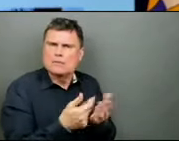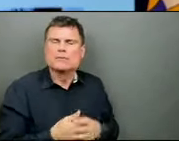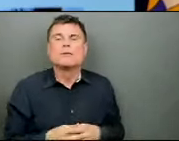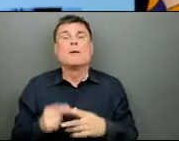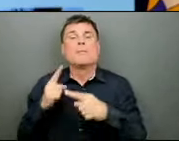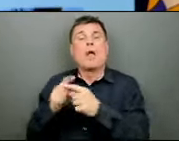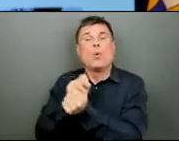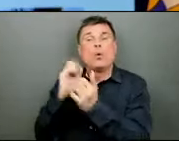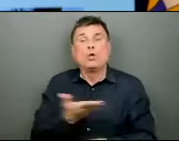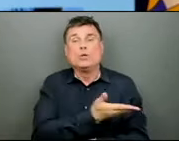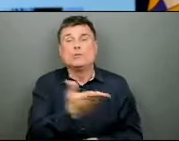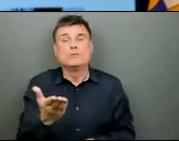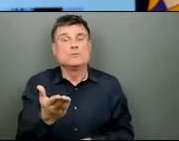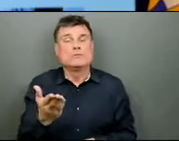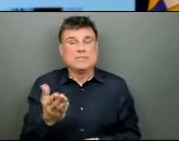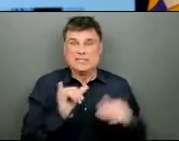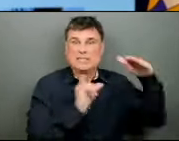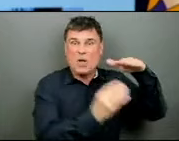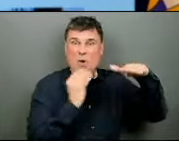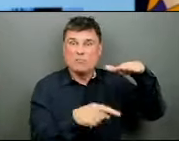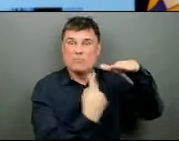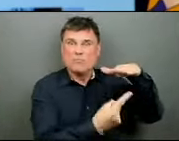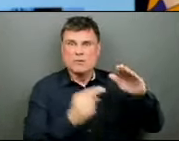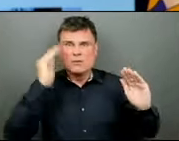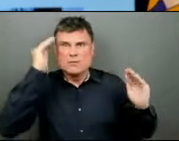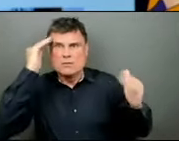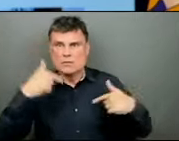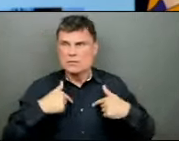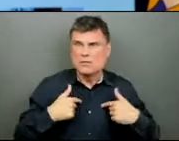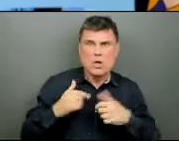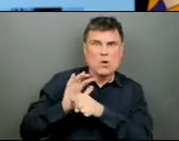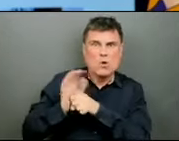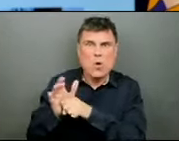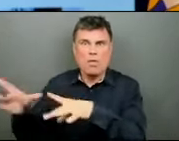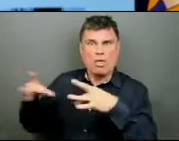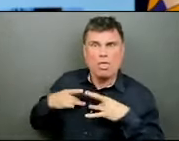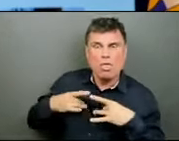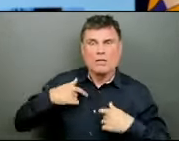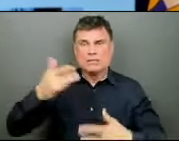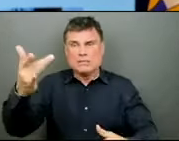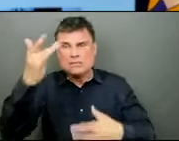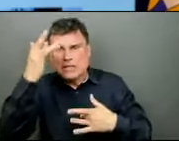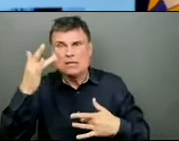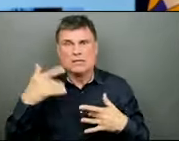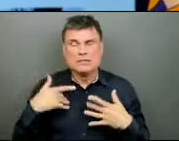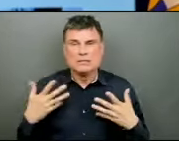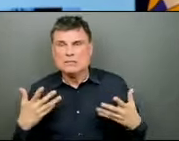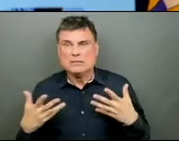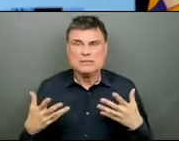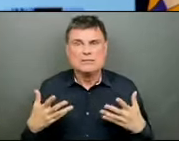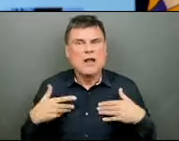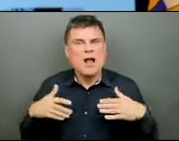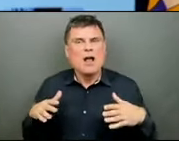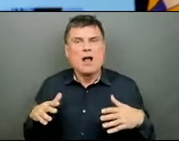to remain home because they are worried that they may have COVID or have shown symptoms that haven't specifically been asked to isolate,